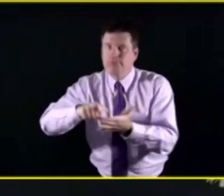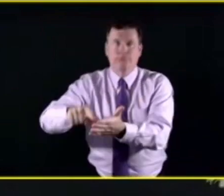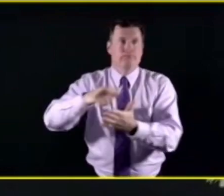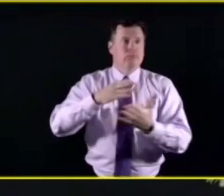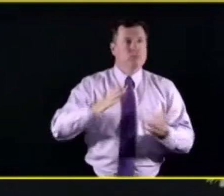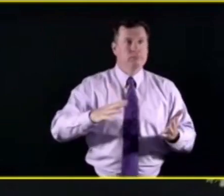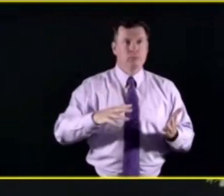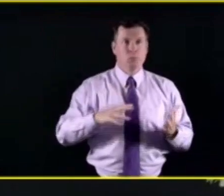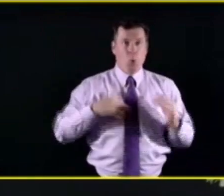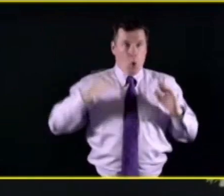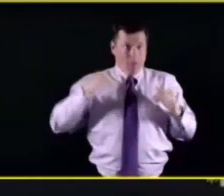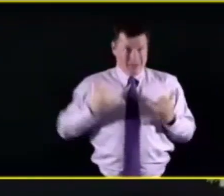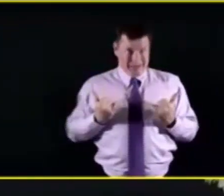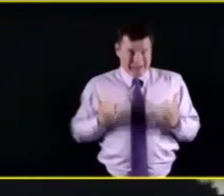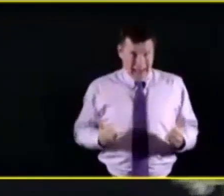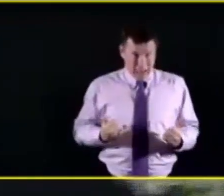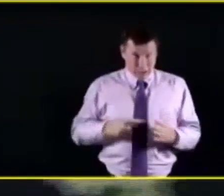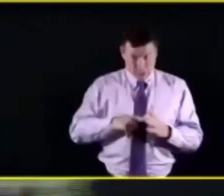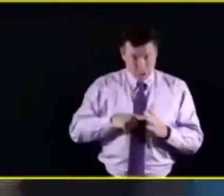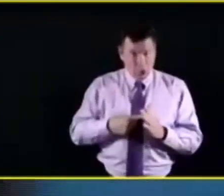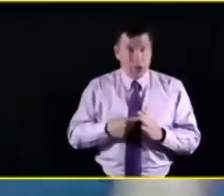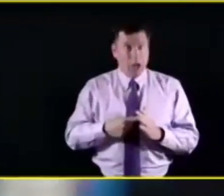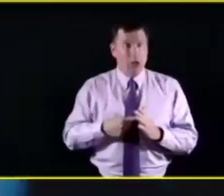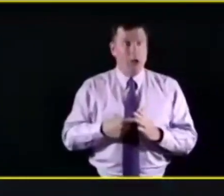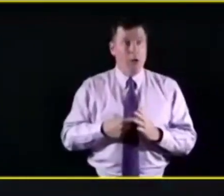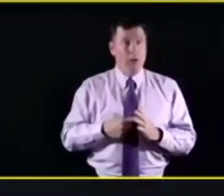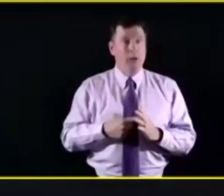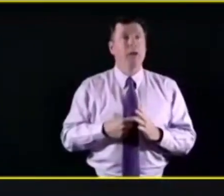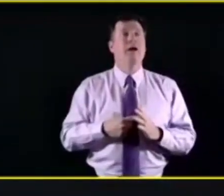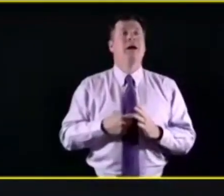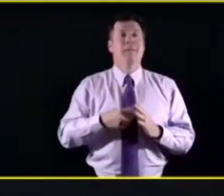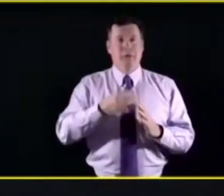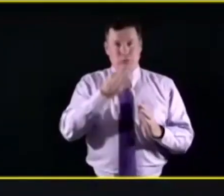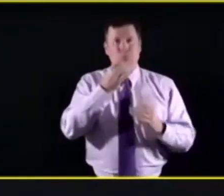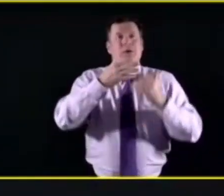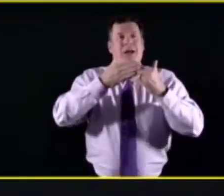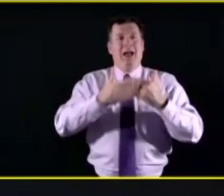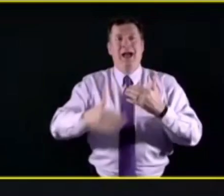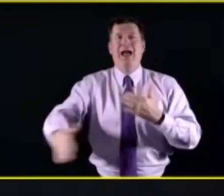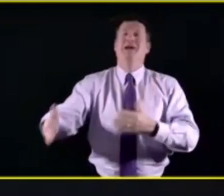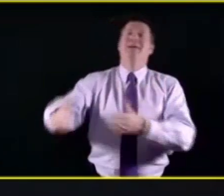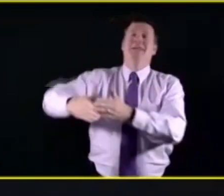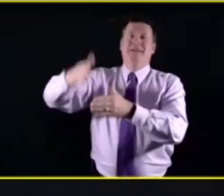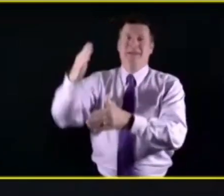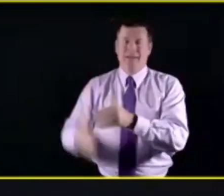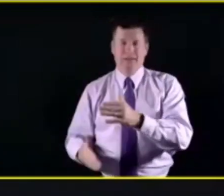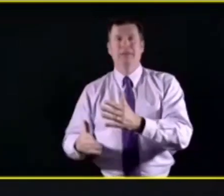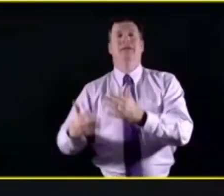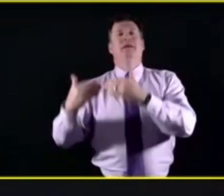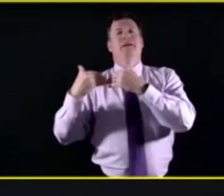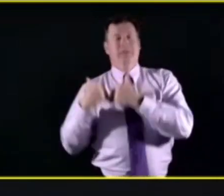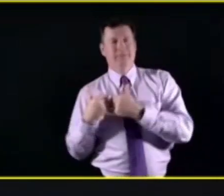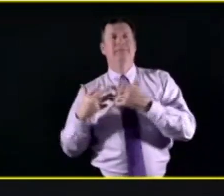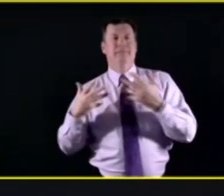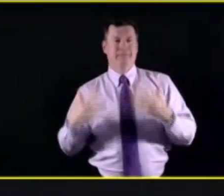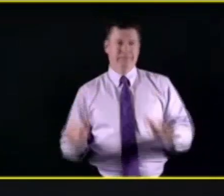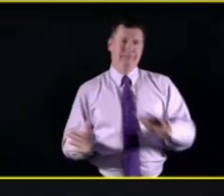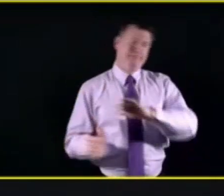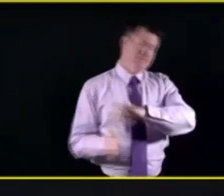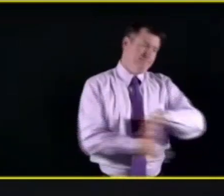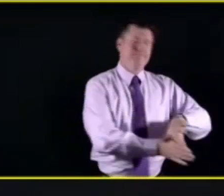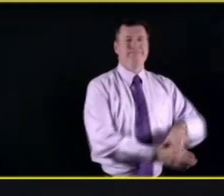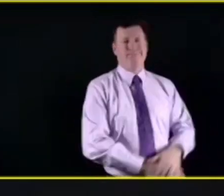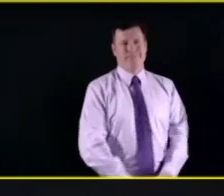end. And Dr. Walsh, any final thought from you? Yeah, I just want to comment on the collaboration between two